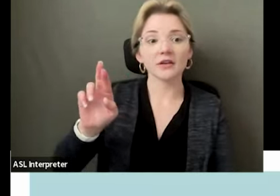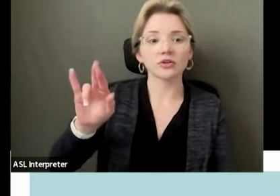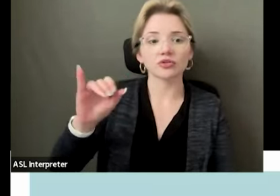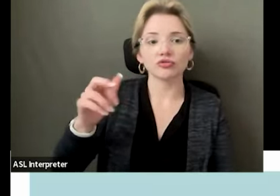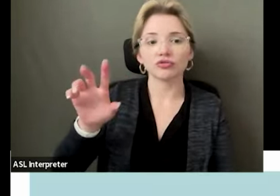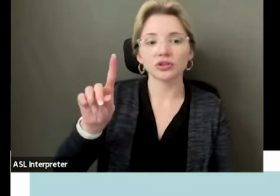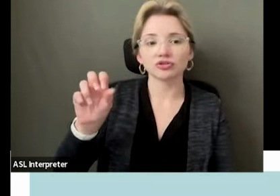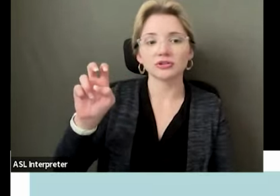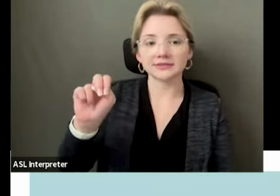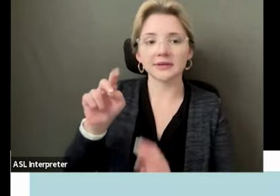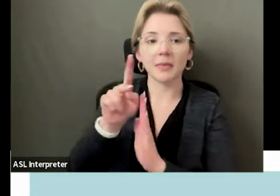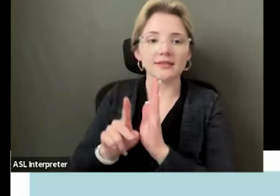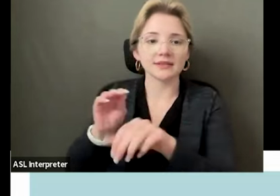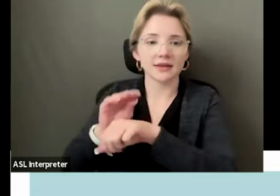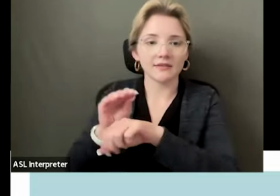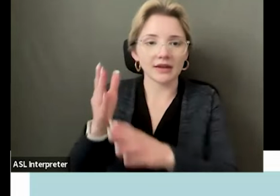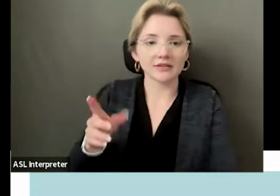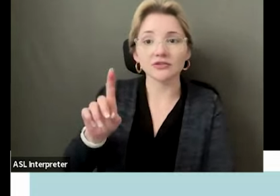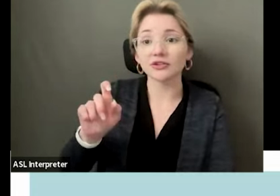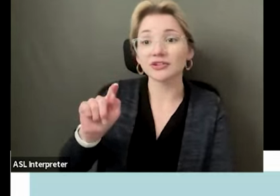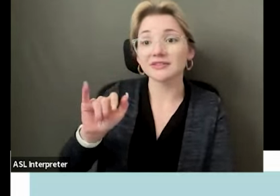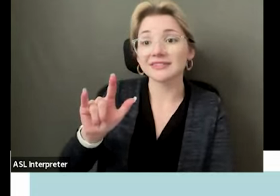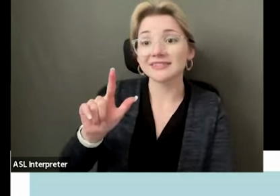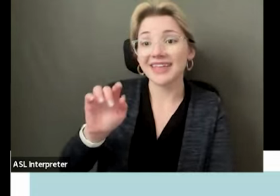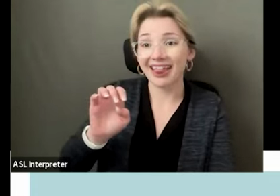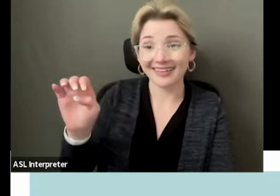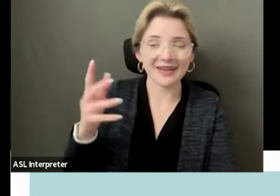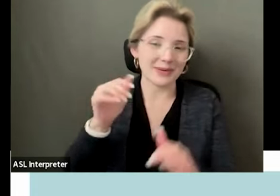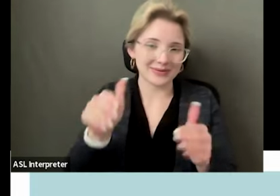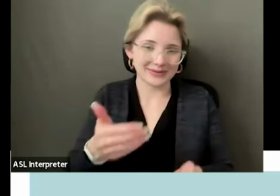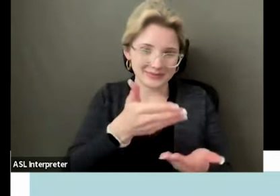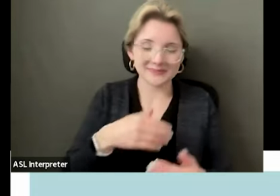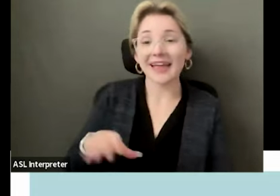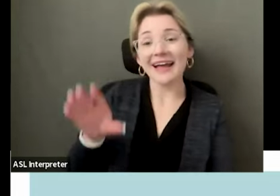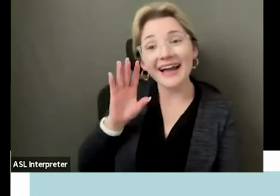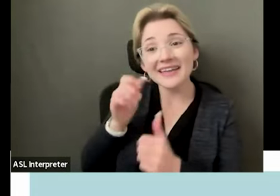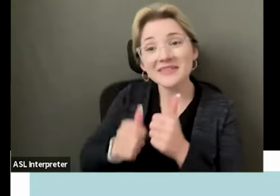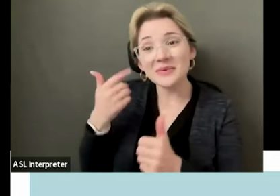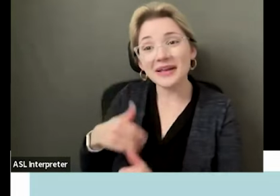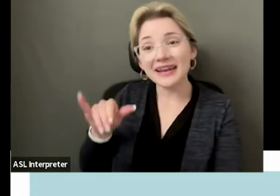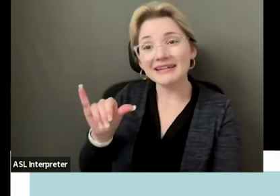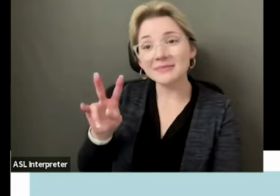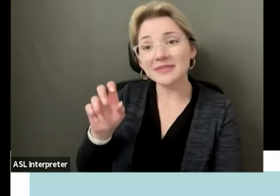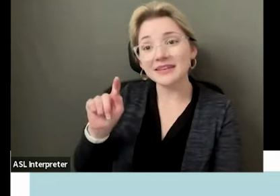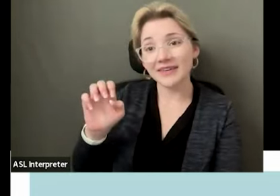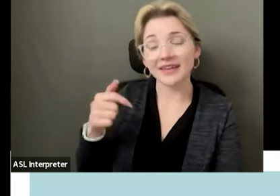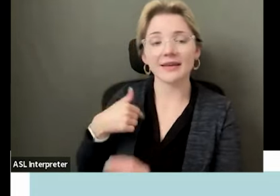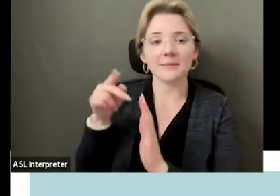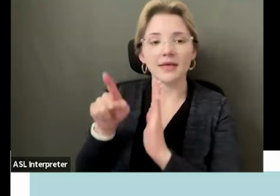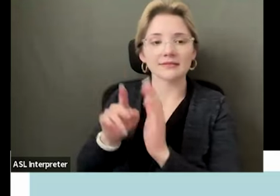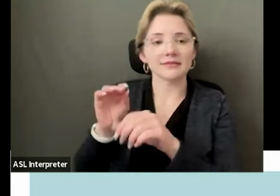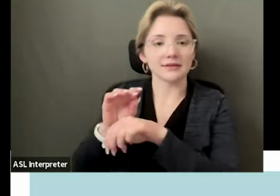Yvette, are you on? Hi, yes, I'm here. Hello, everyone. I'm Yvette Richardson, a policy advisor detailee,